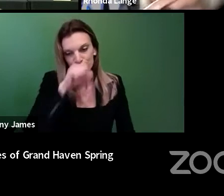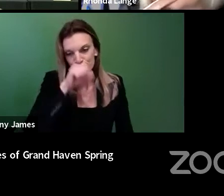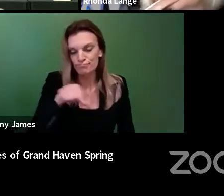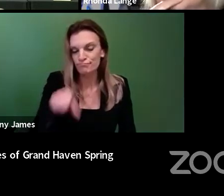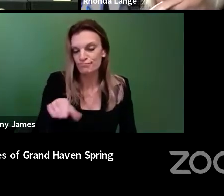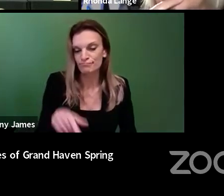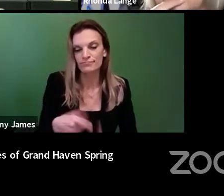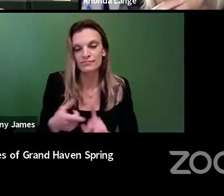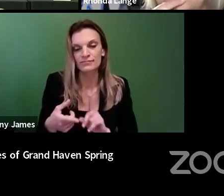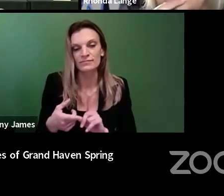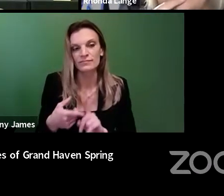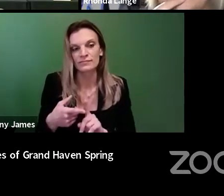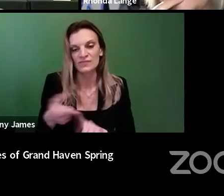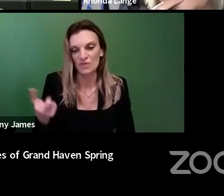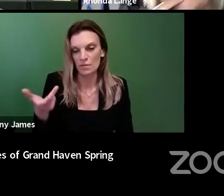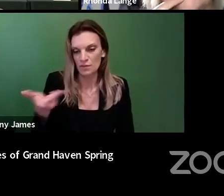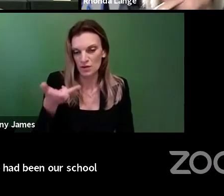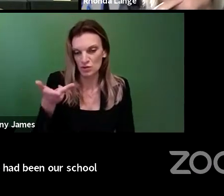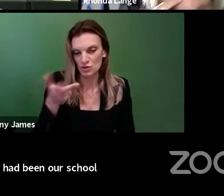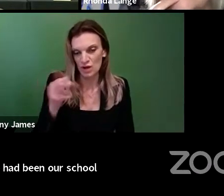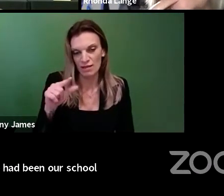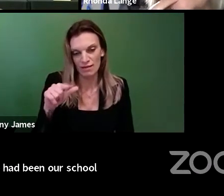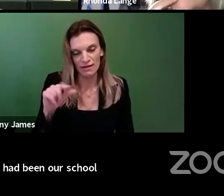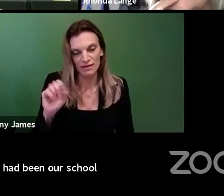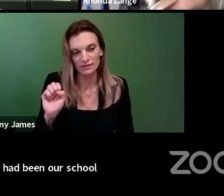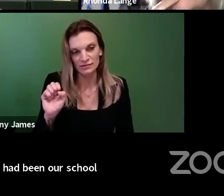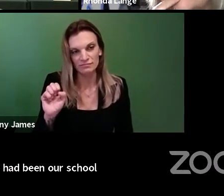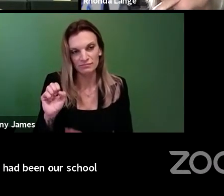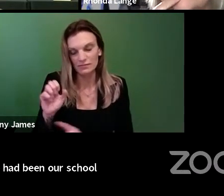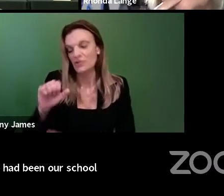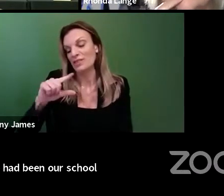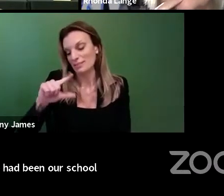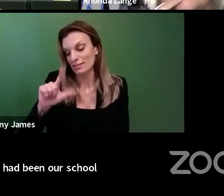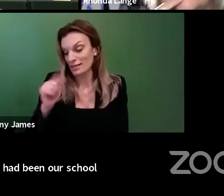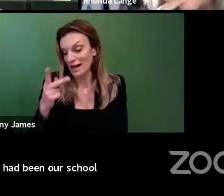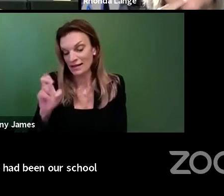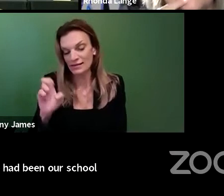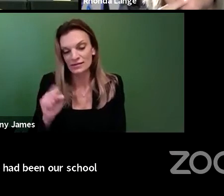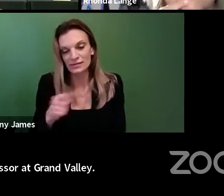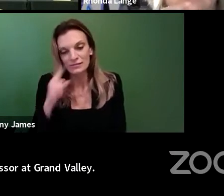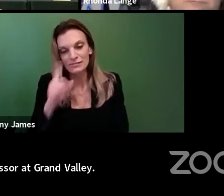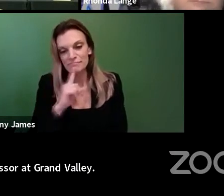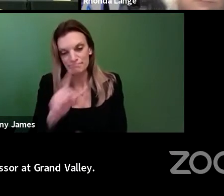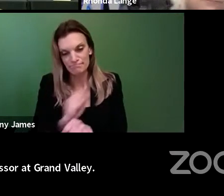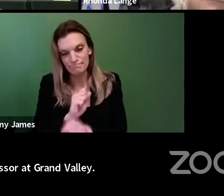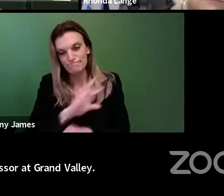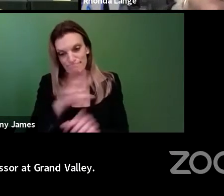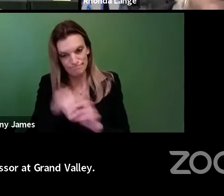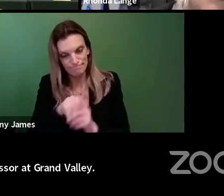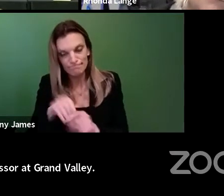He was a professor at Grand Valley, very, very involved in our local community. You'd see him at events.